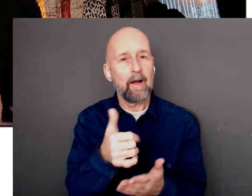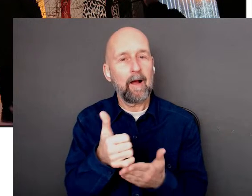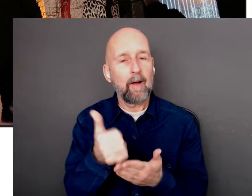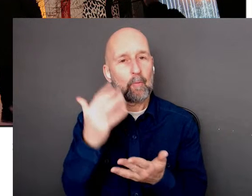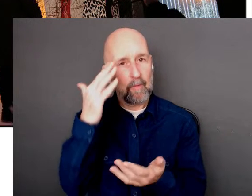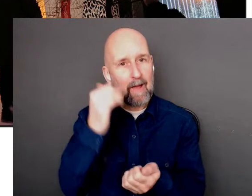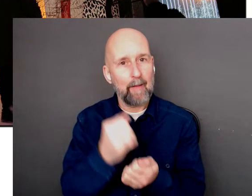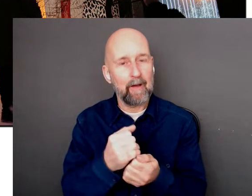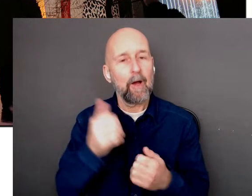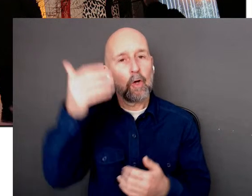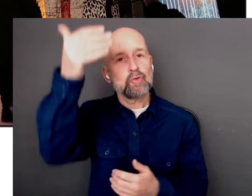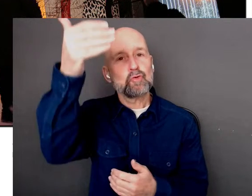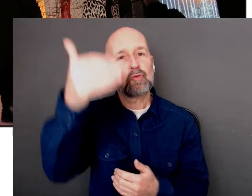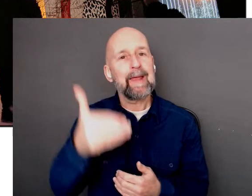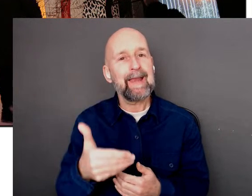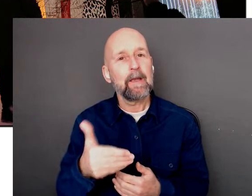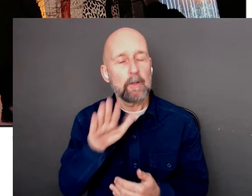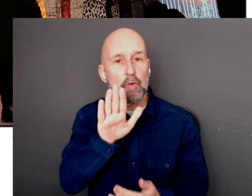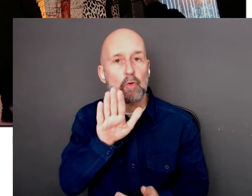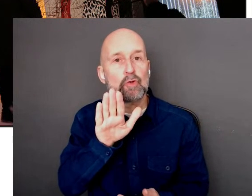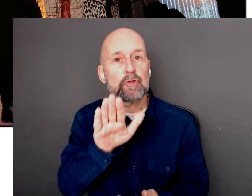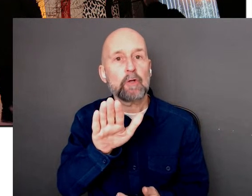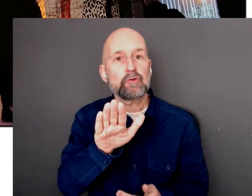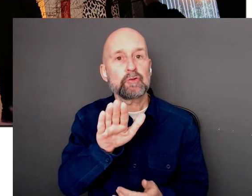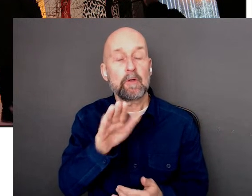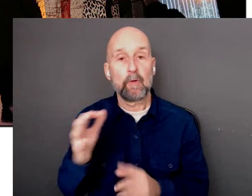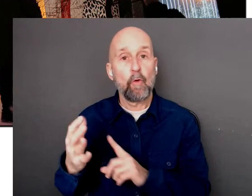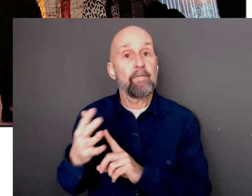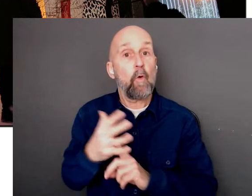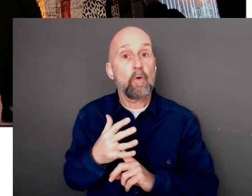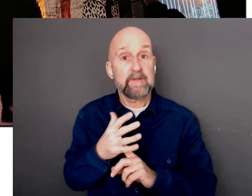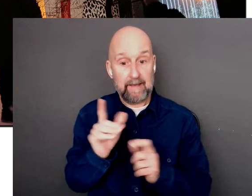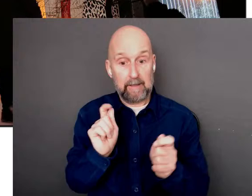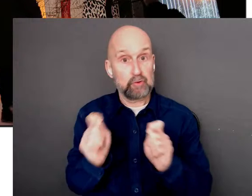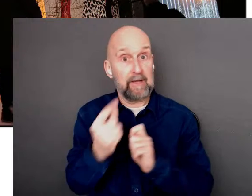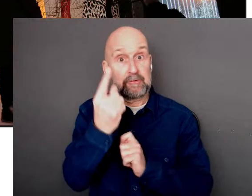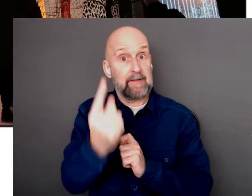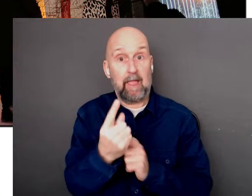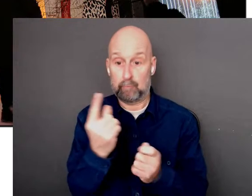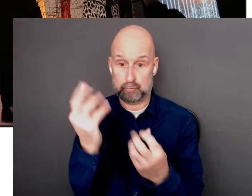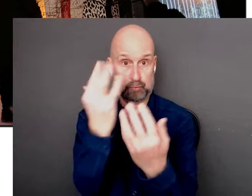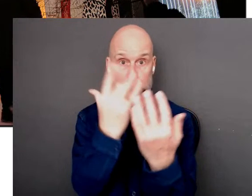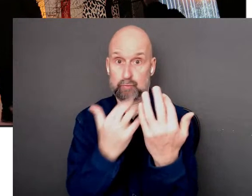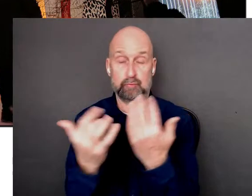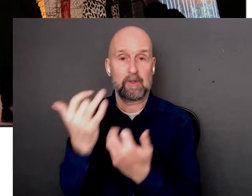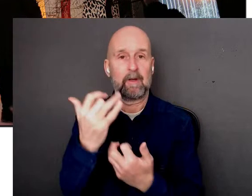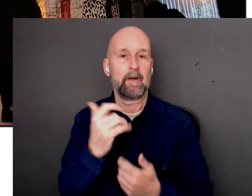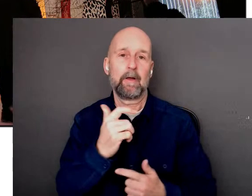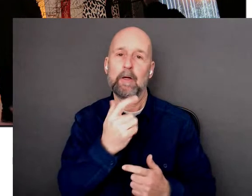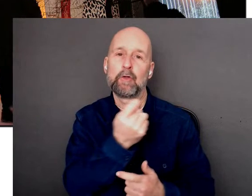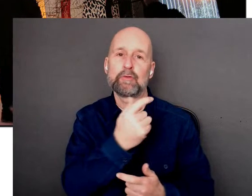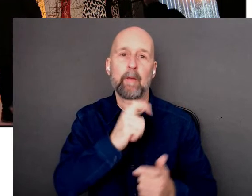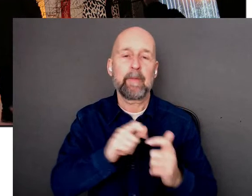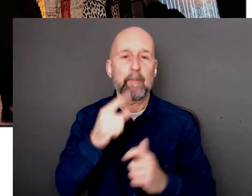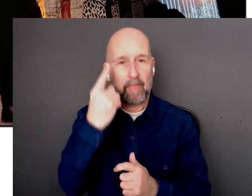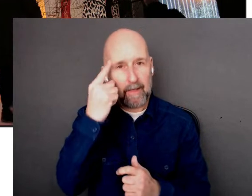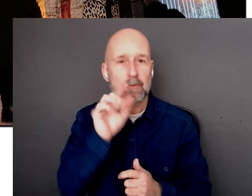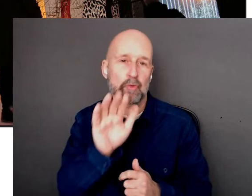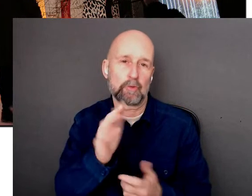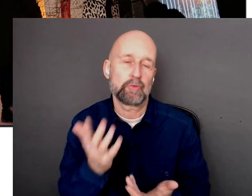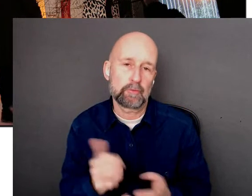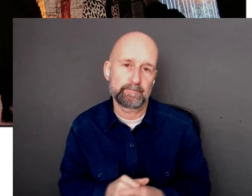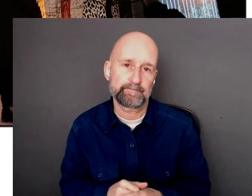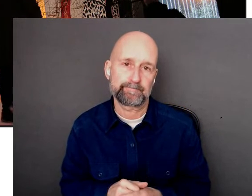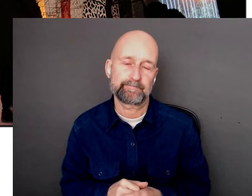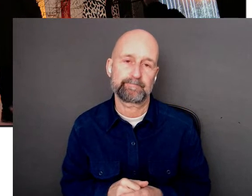up and touch, but you're not forced to. It just so happened that people, well, they think about this. But once again, what